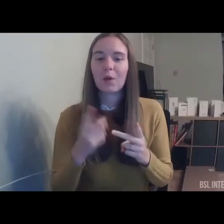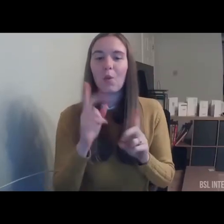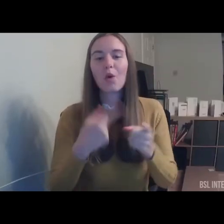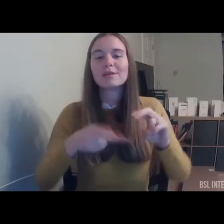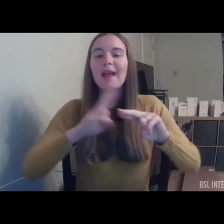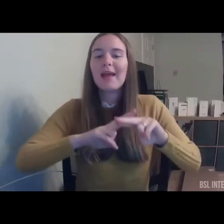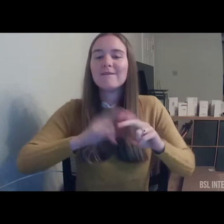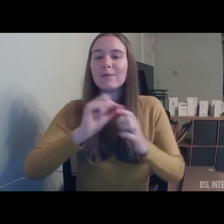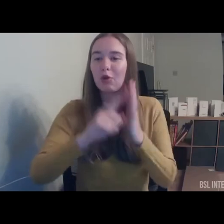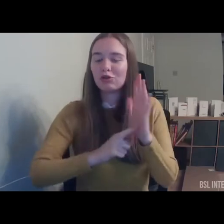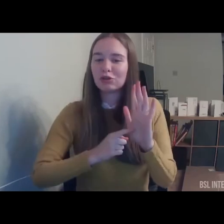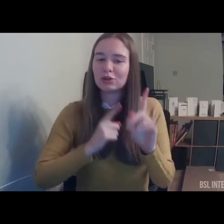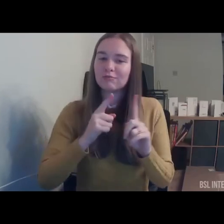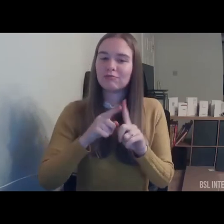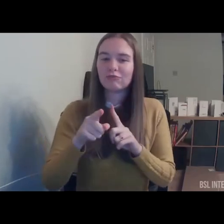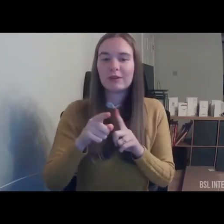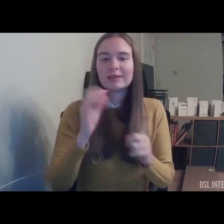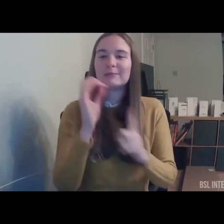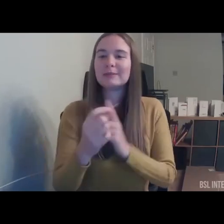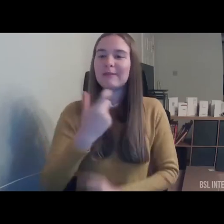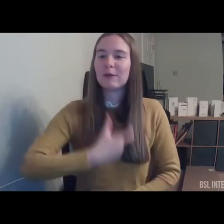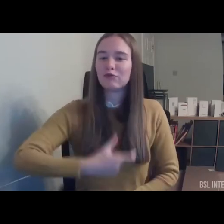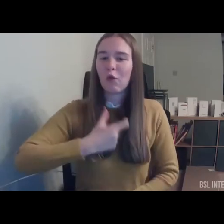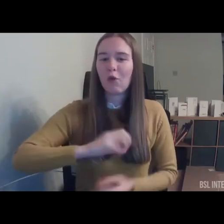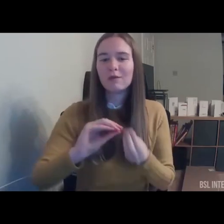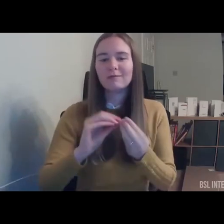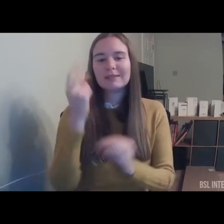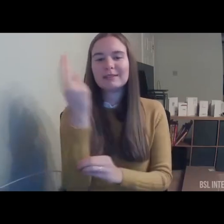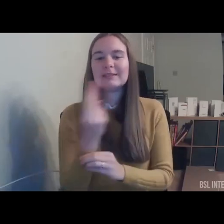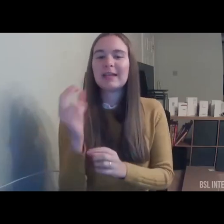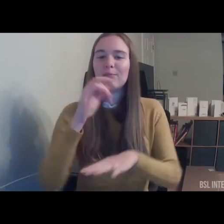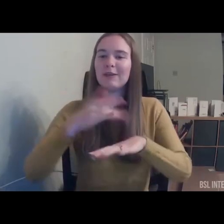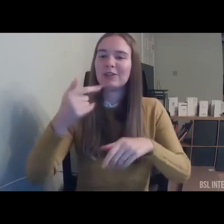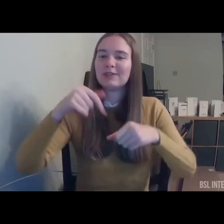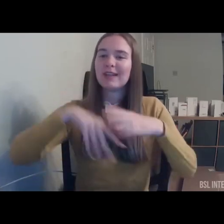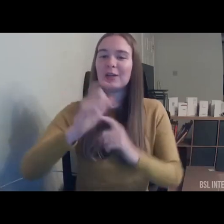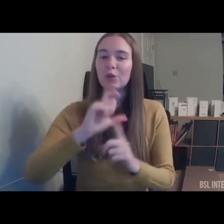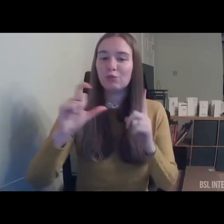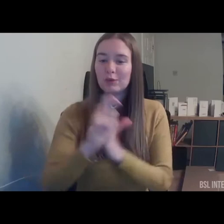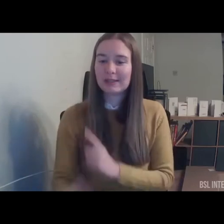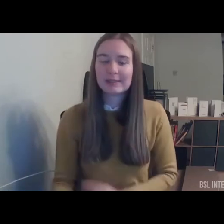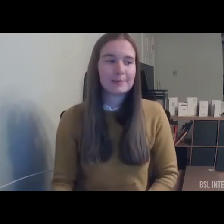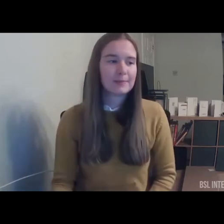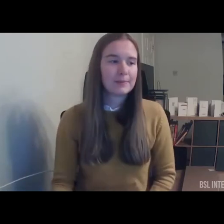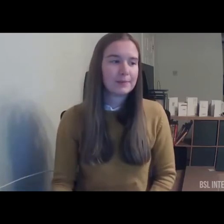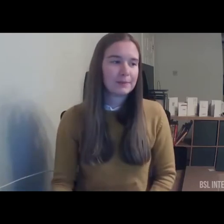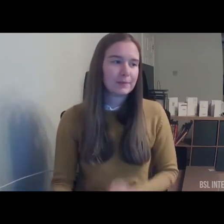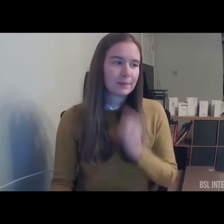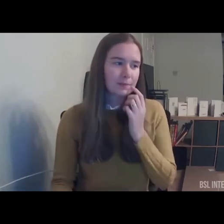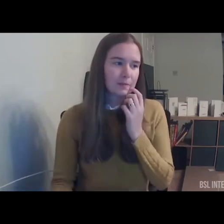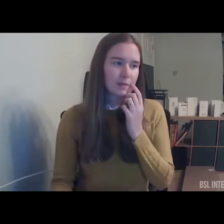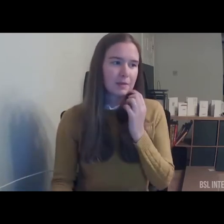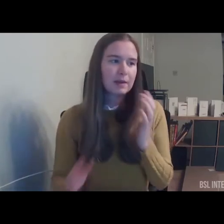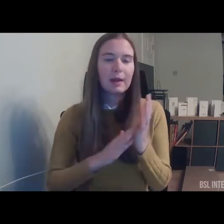to re-engage the civic role of design professionals within communities. We're going to hear from Madeleine and Manajé from